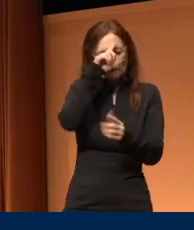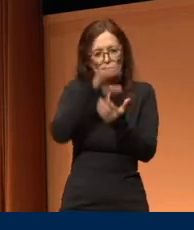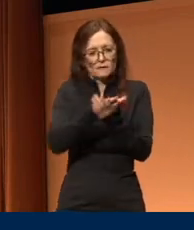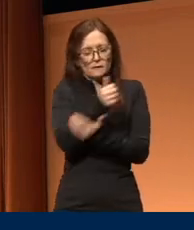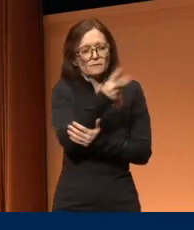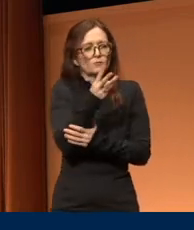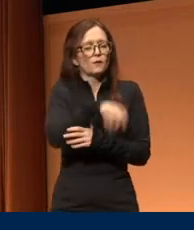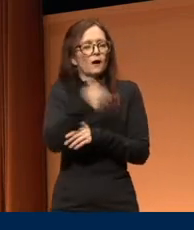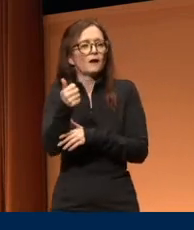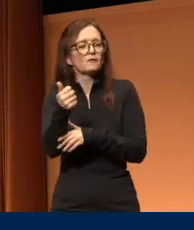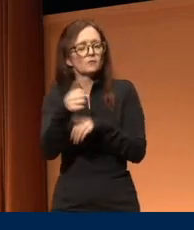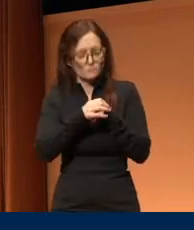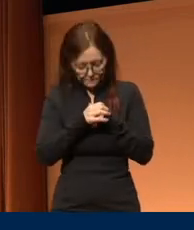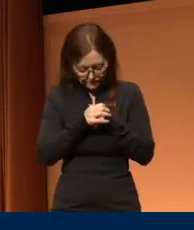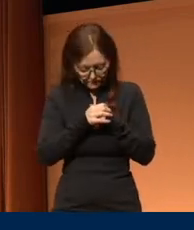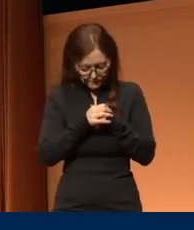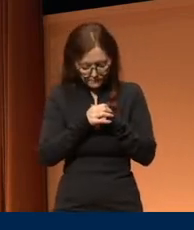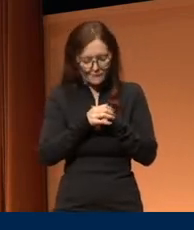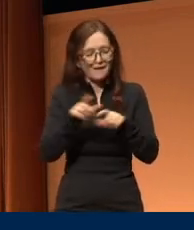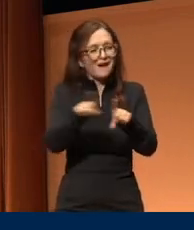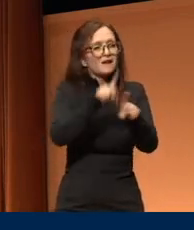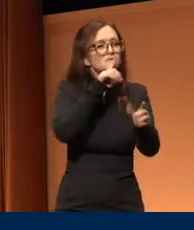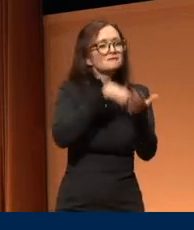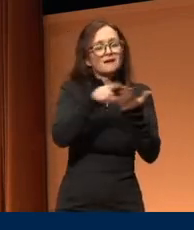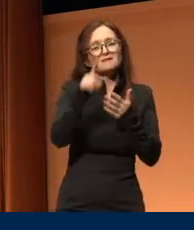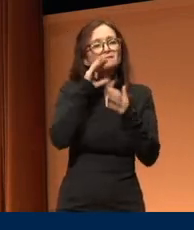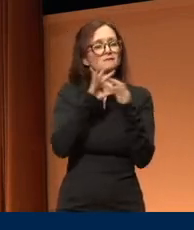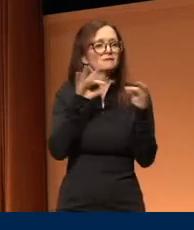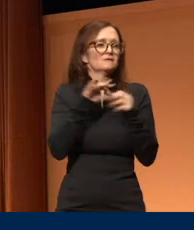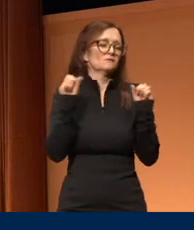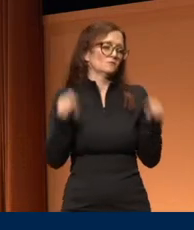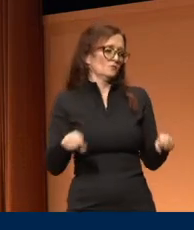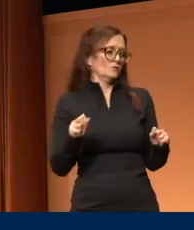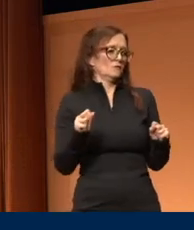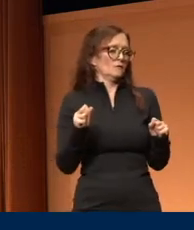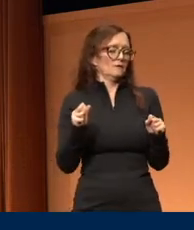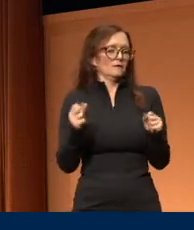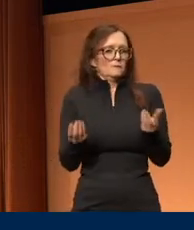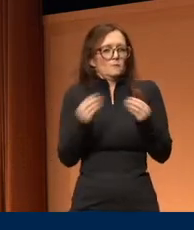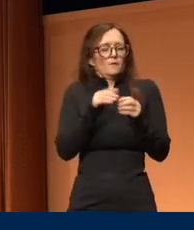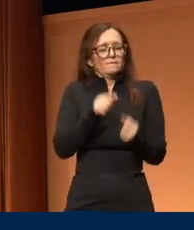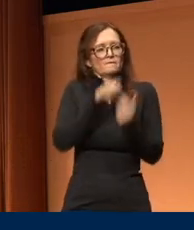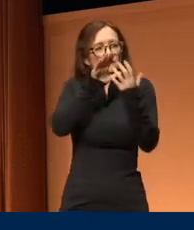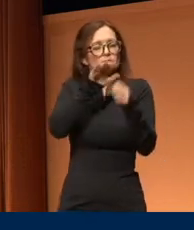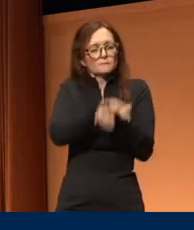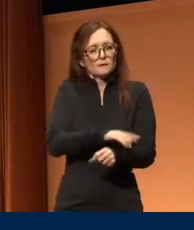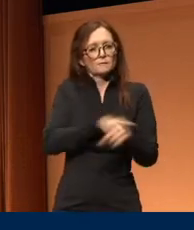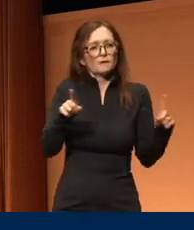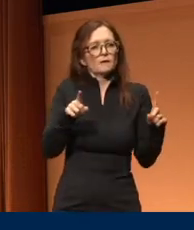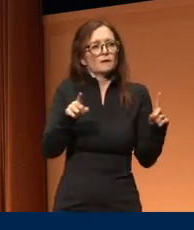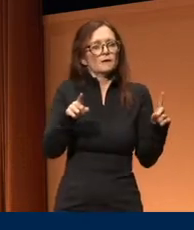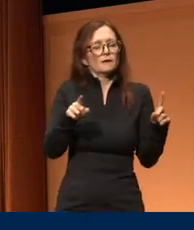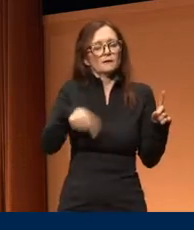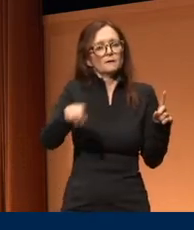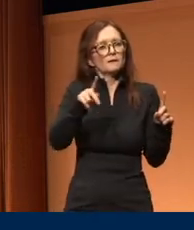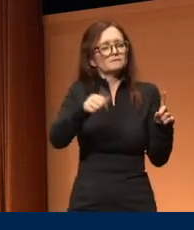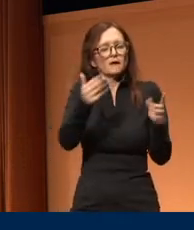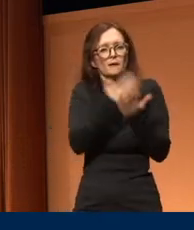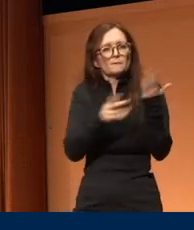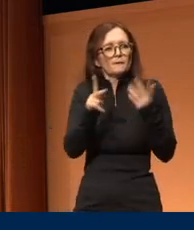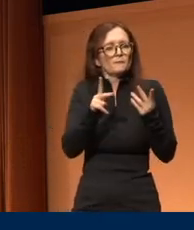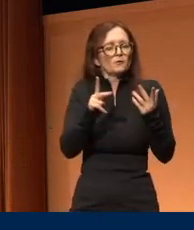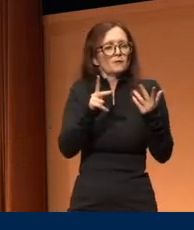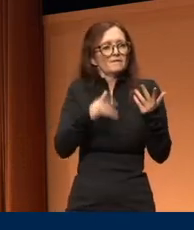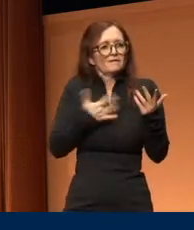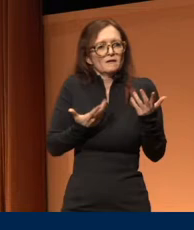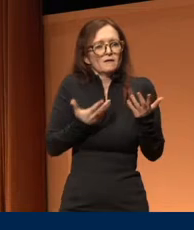break down in tears. As a doctor, he said he could, of course, take this pressure, but some people were fragile. He sounded